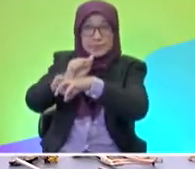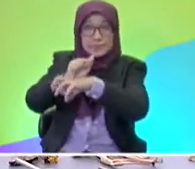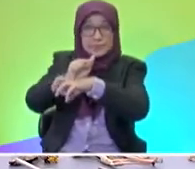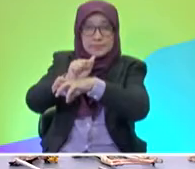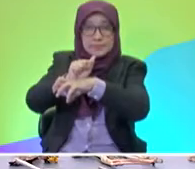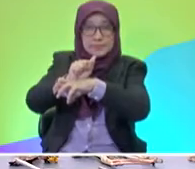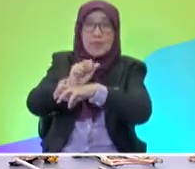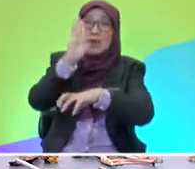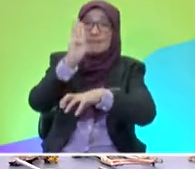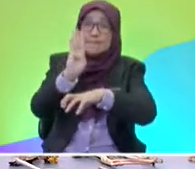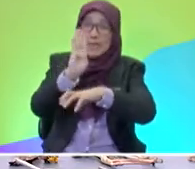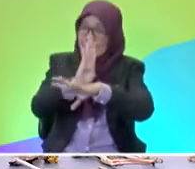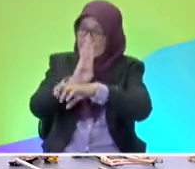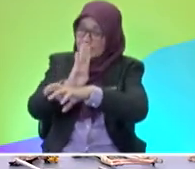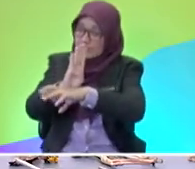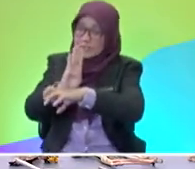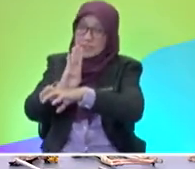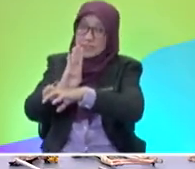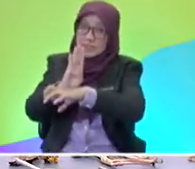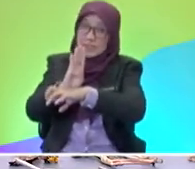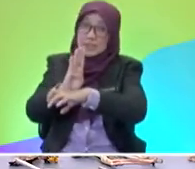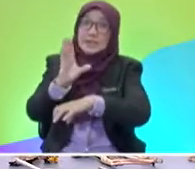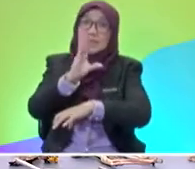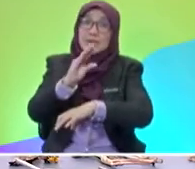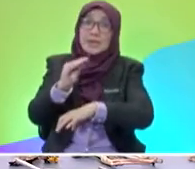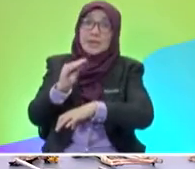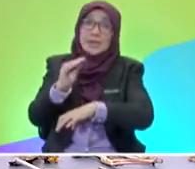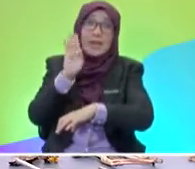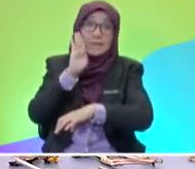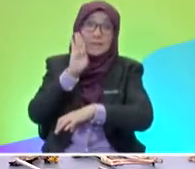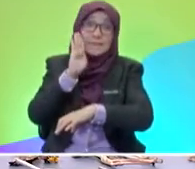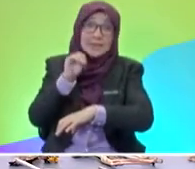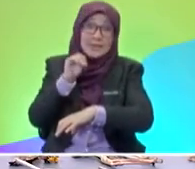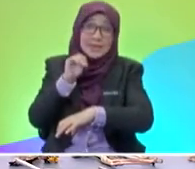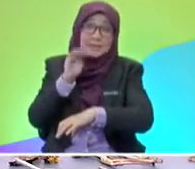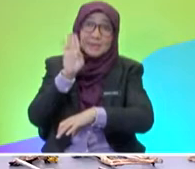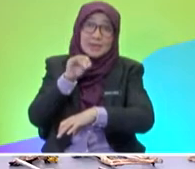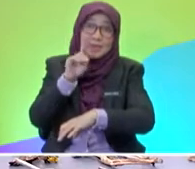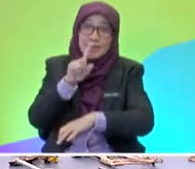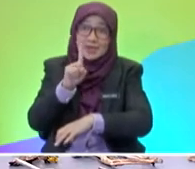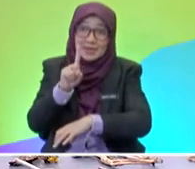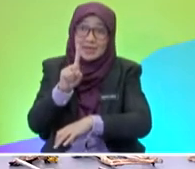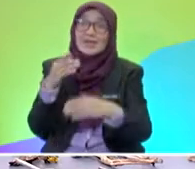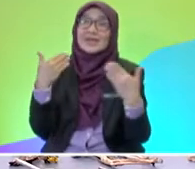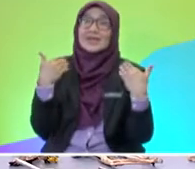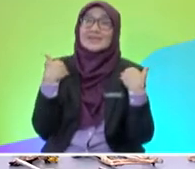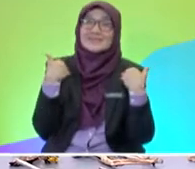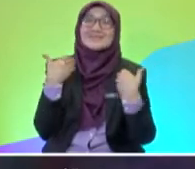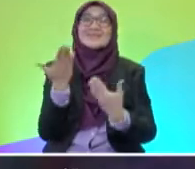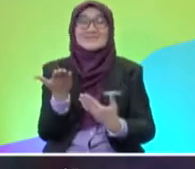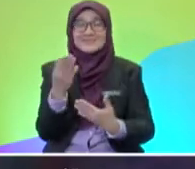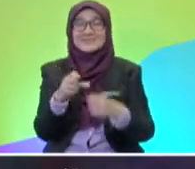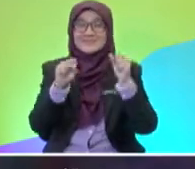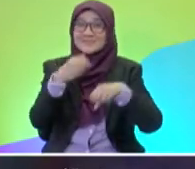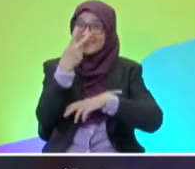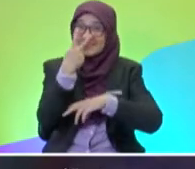a beetle. Yeah. And a bee. Where is the bee? There you go. Yeah. There's the bee. I have another one. You have another one. And